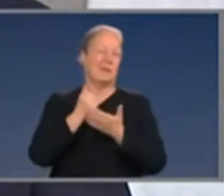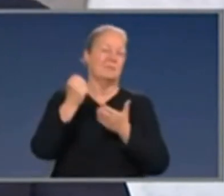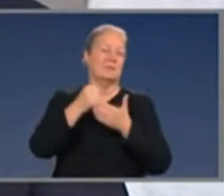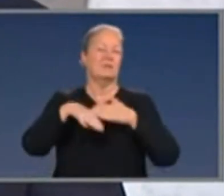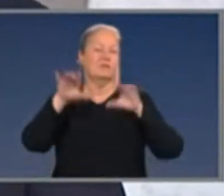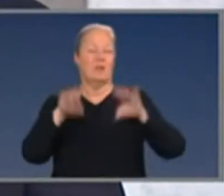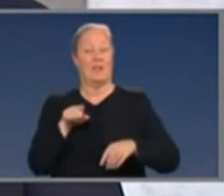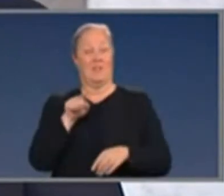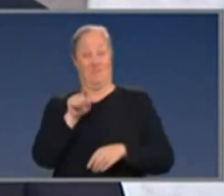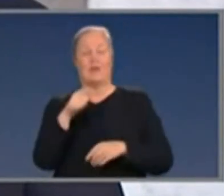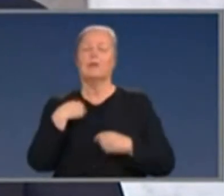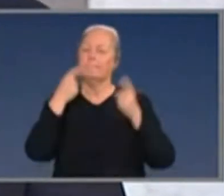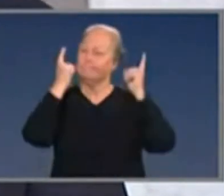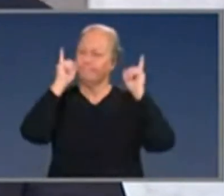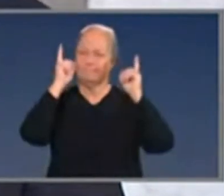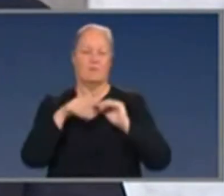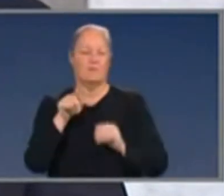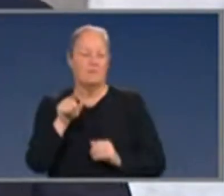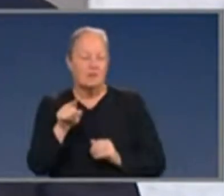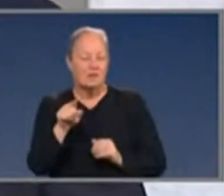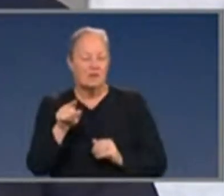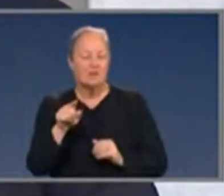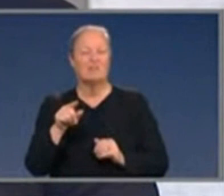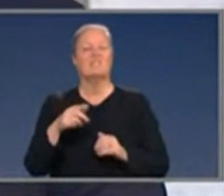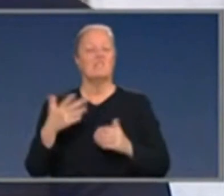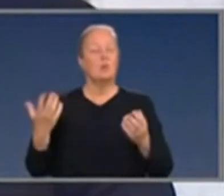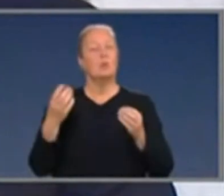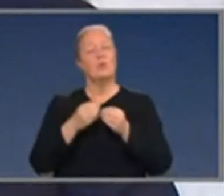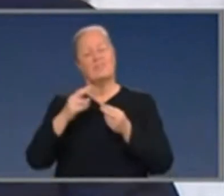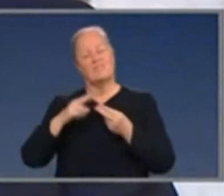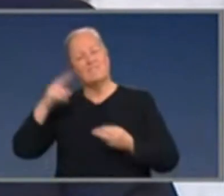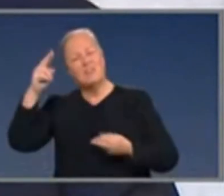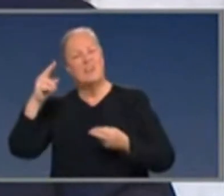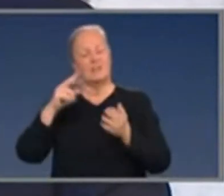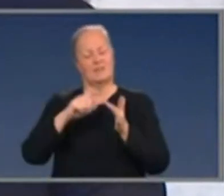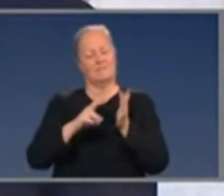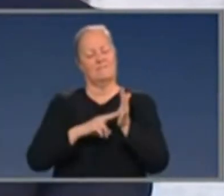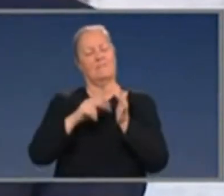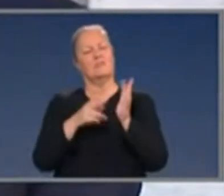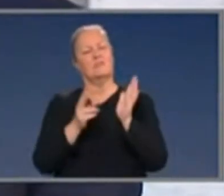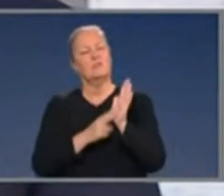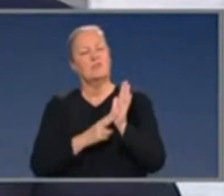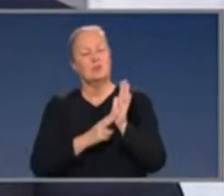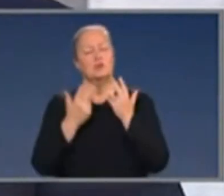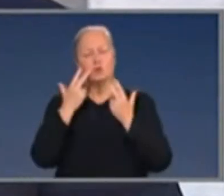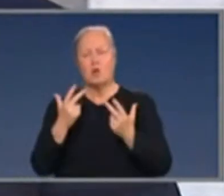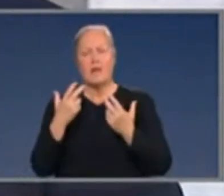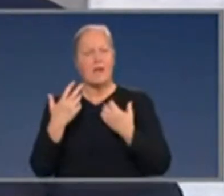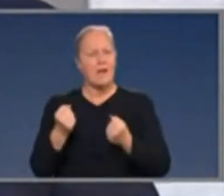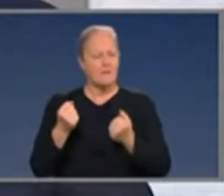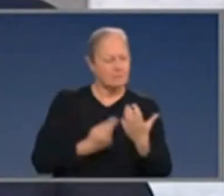That is of great concern to me. And so, inflation traditionally shows a level of activity in the economy, a